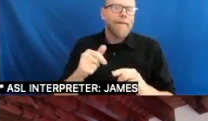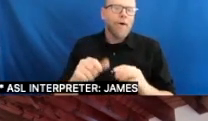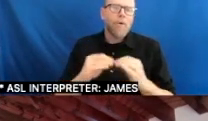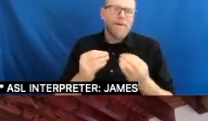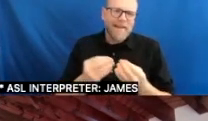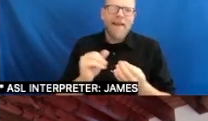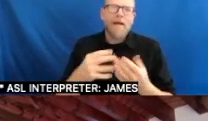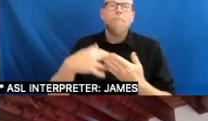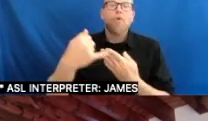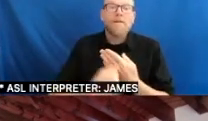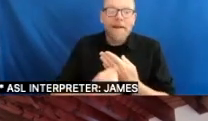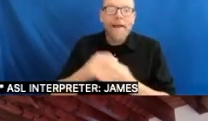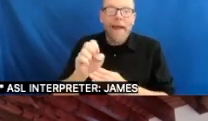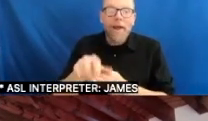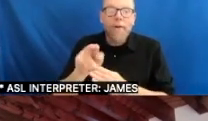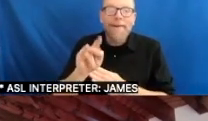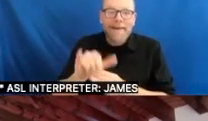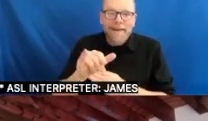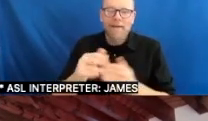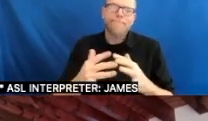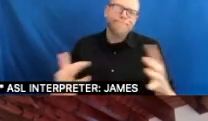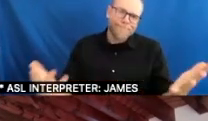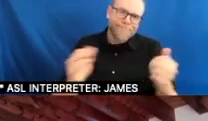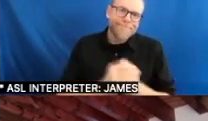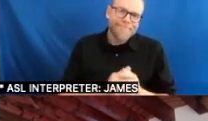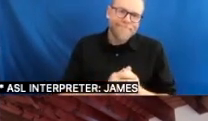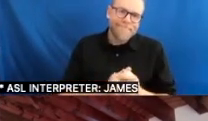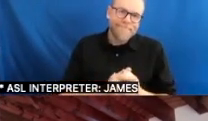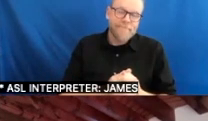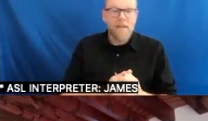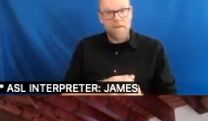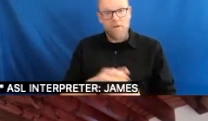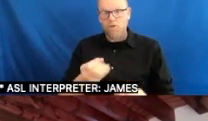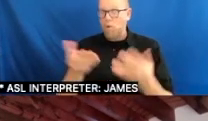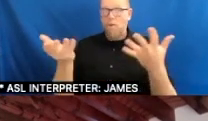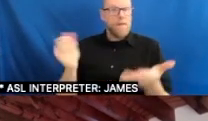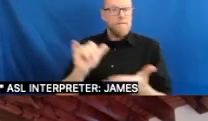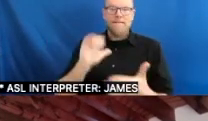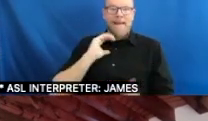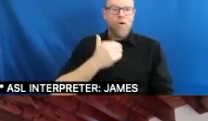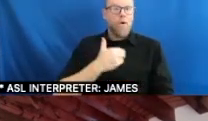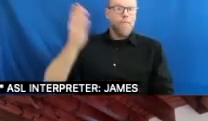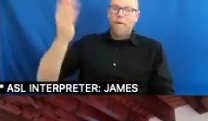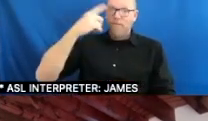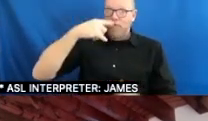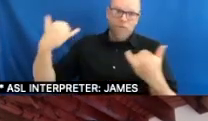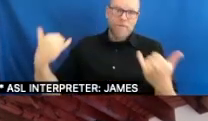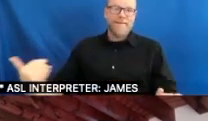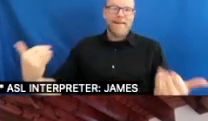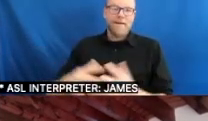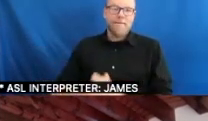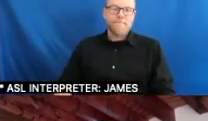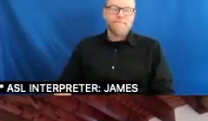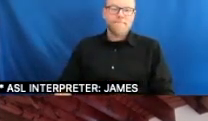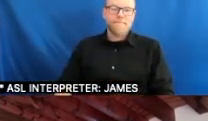Equity, etc. So that is that's our presentation for today.